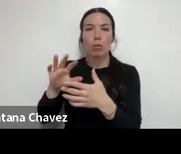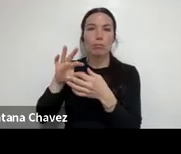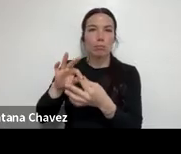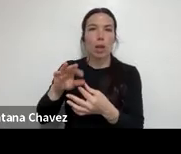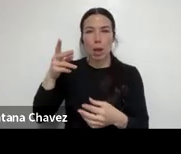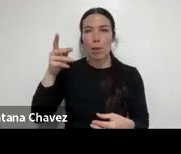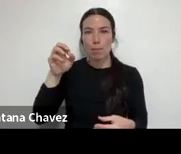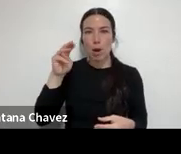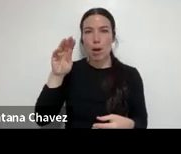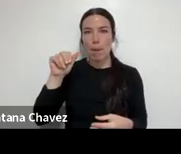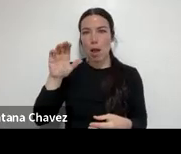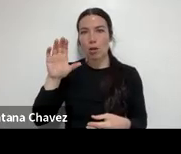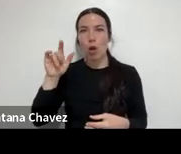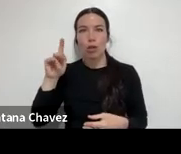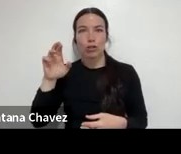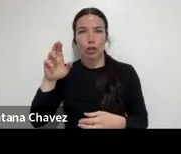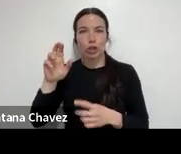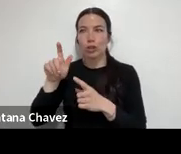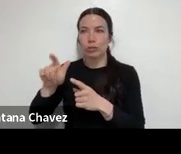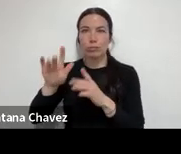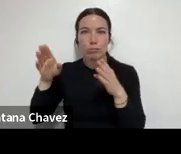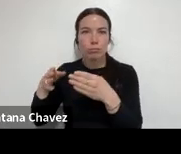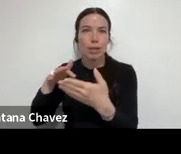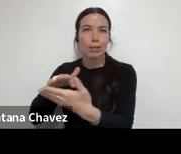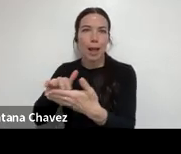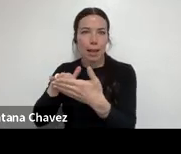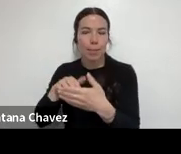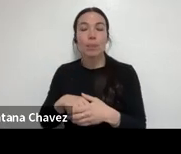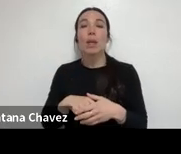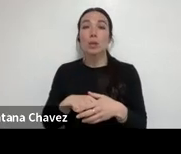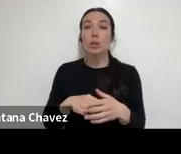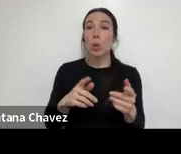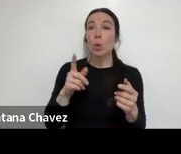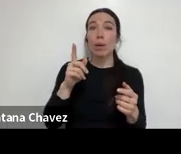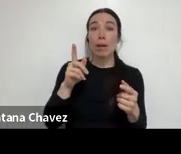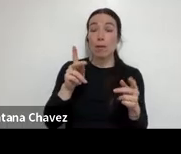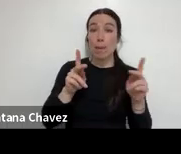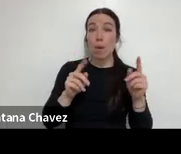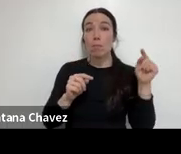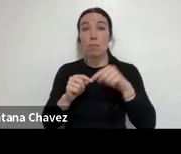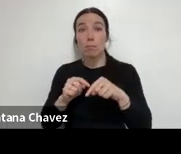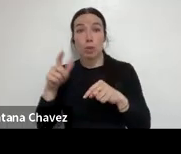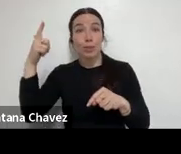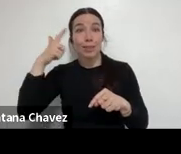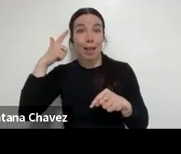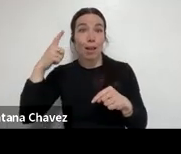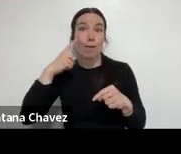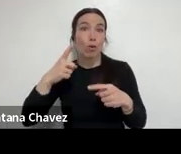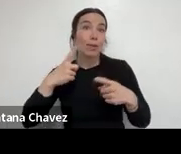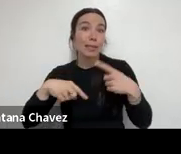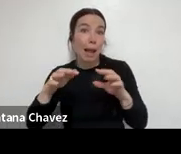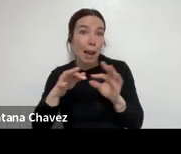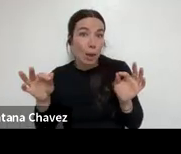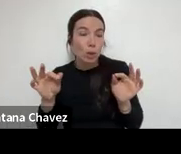the summer with the objective of learning sign language, You may well